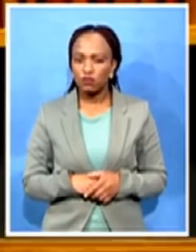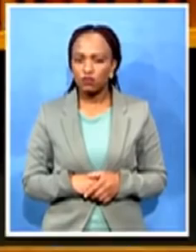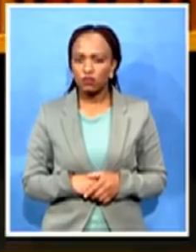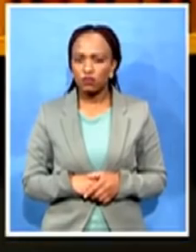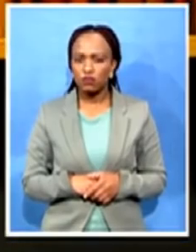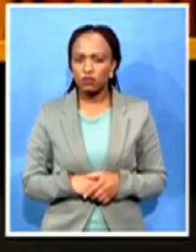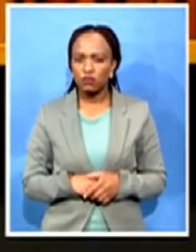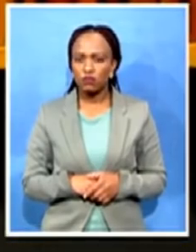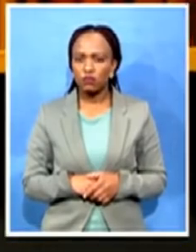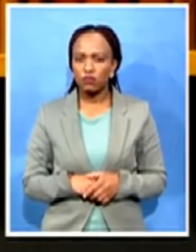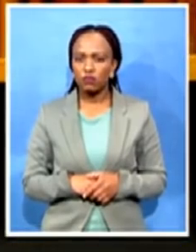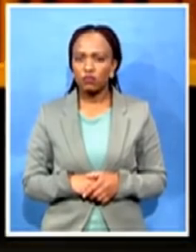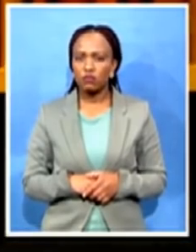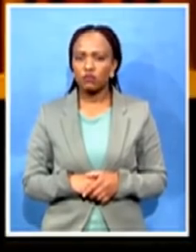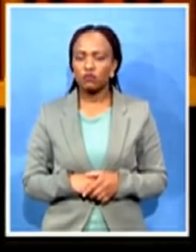released on bail.